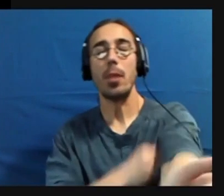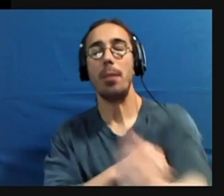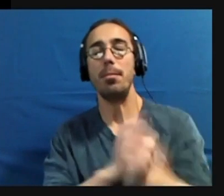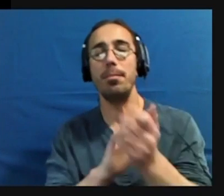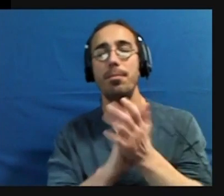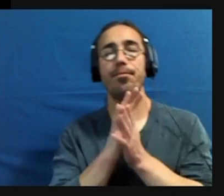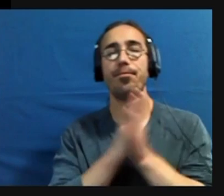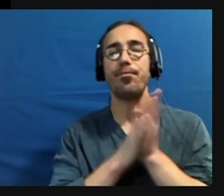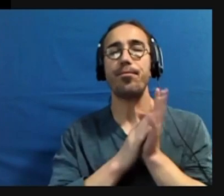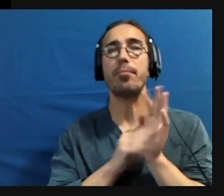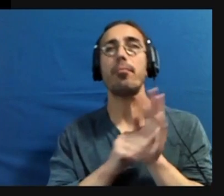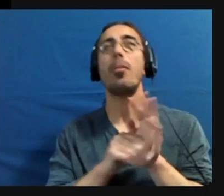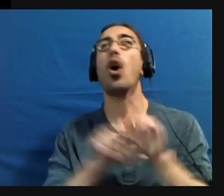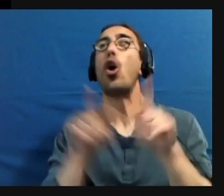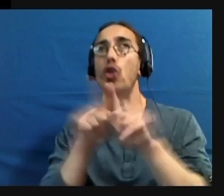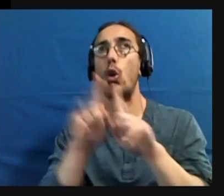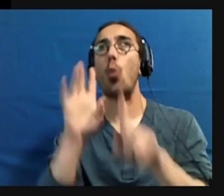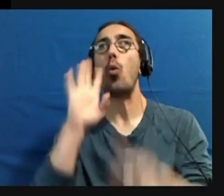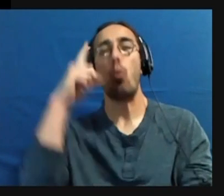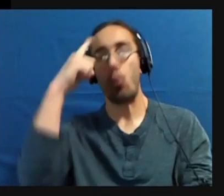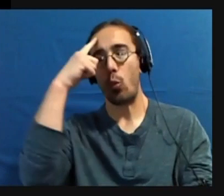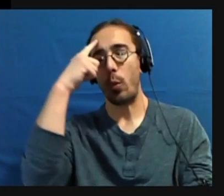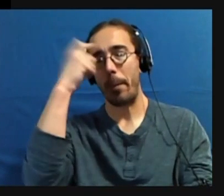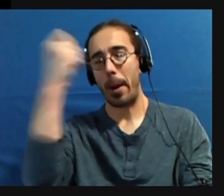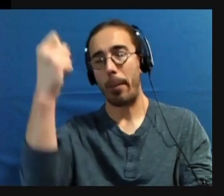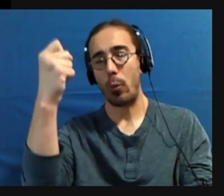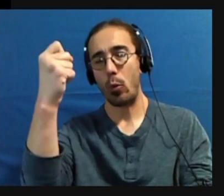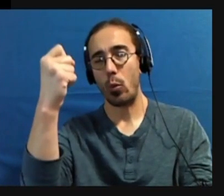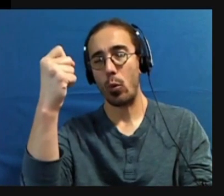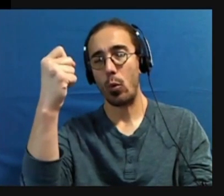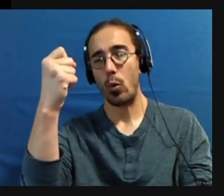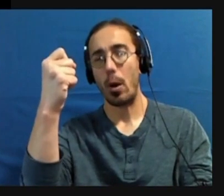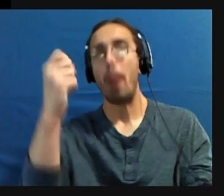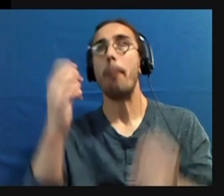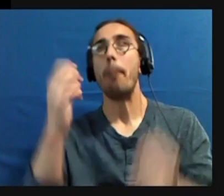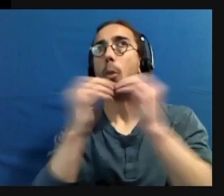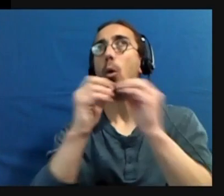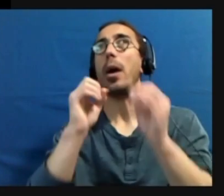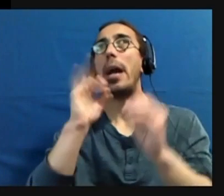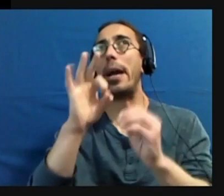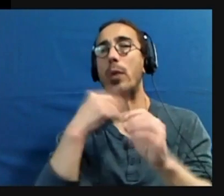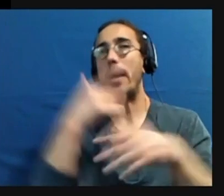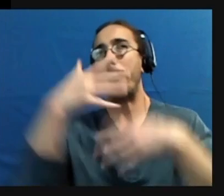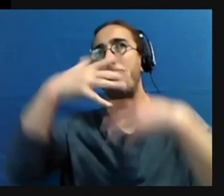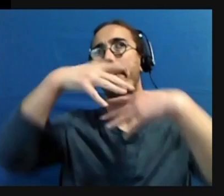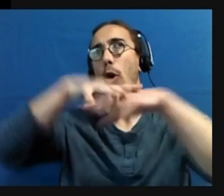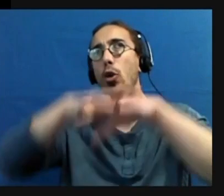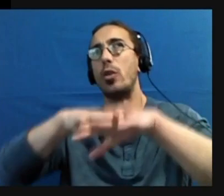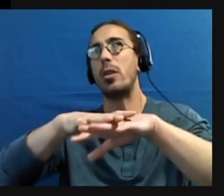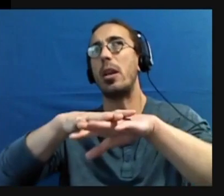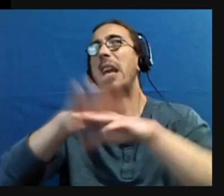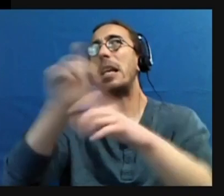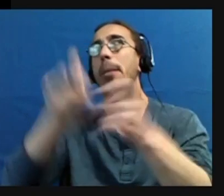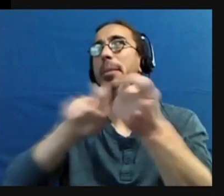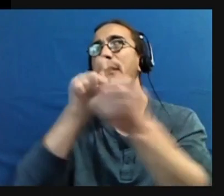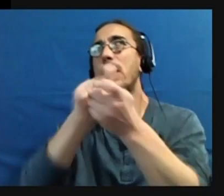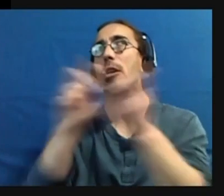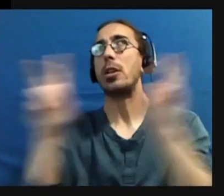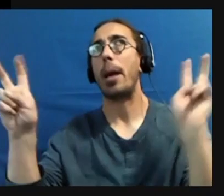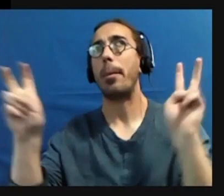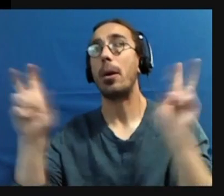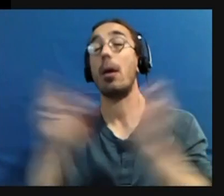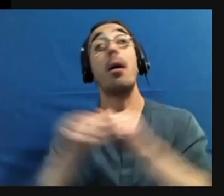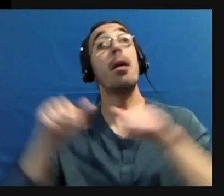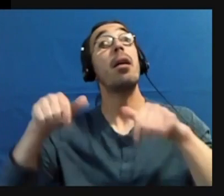and that we will retain far more information if we are immersed in a subject area.